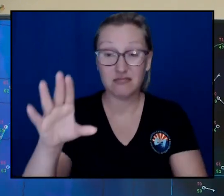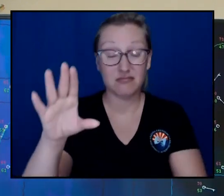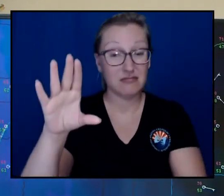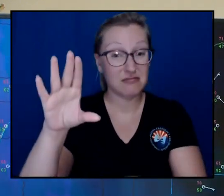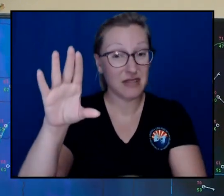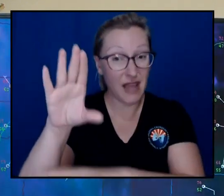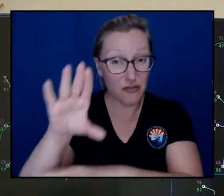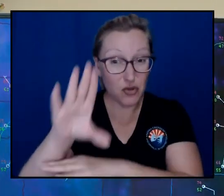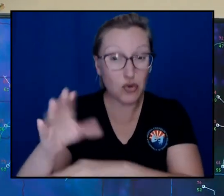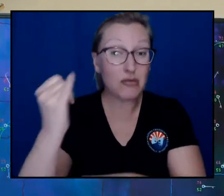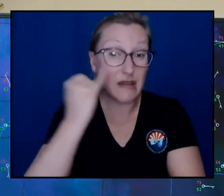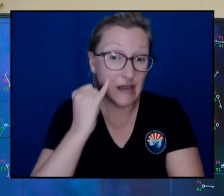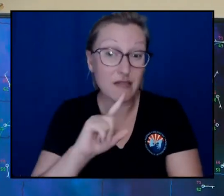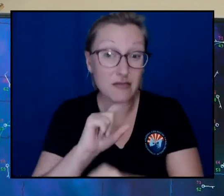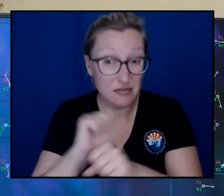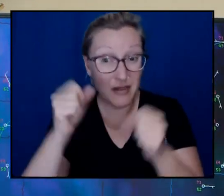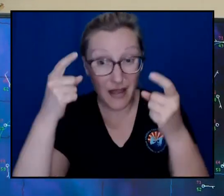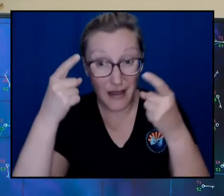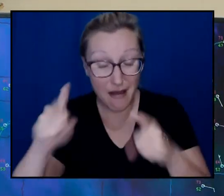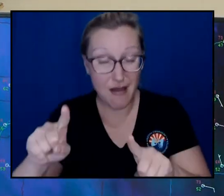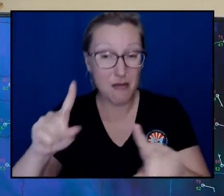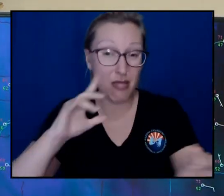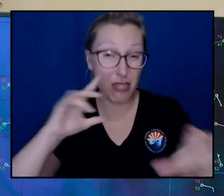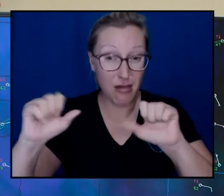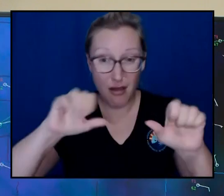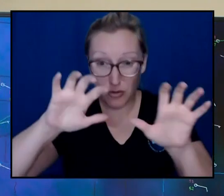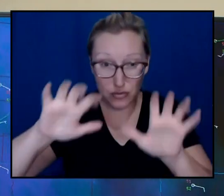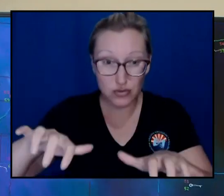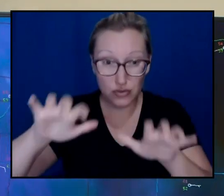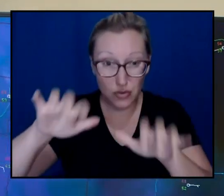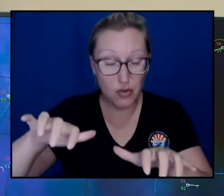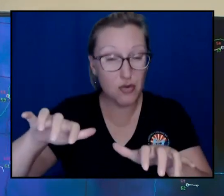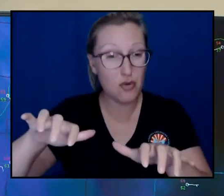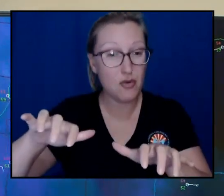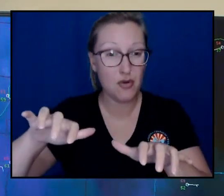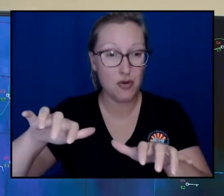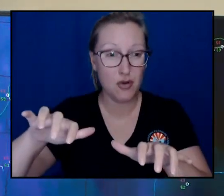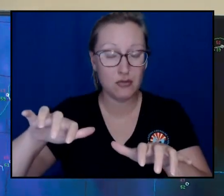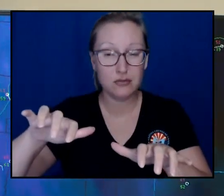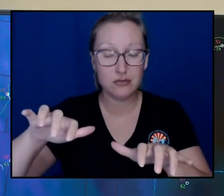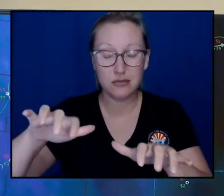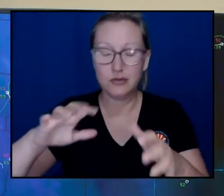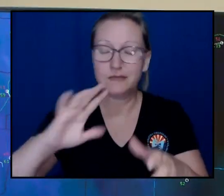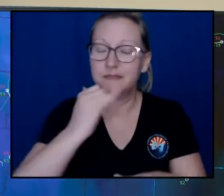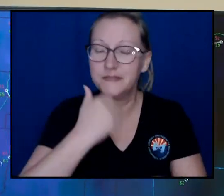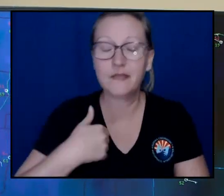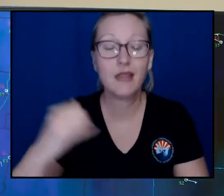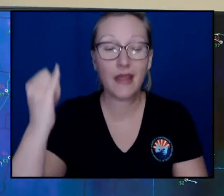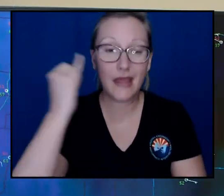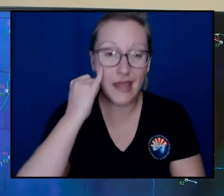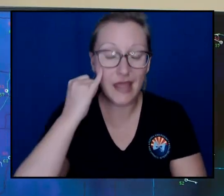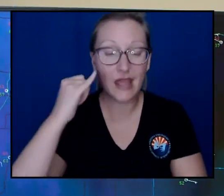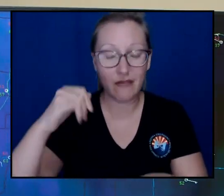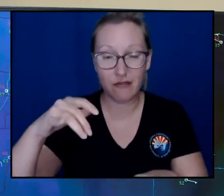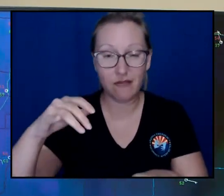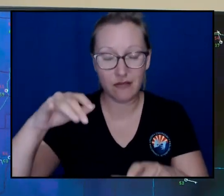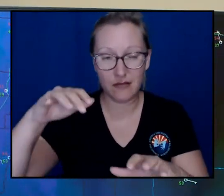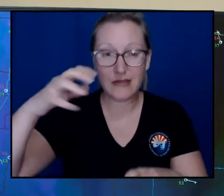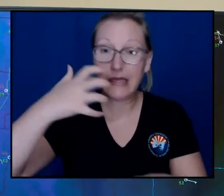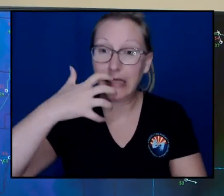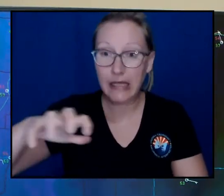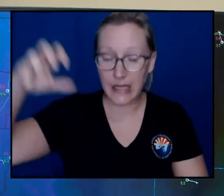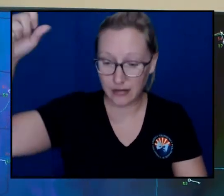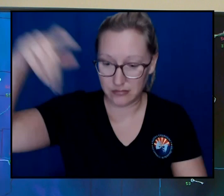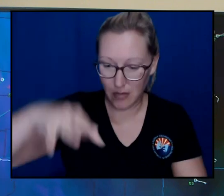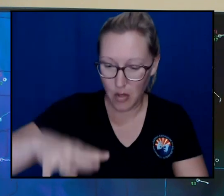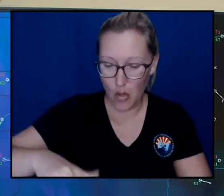and the heat, that can actually get that moisture up into the atmosphere, and we can see development from that. So even though it's